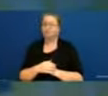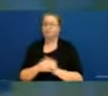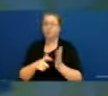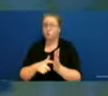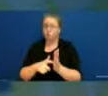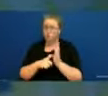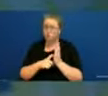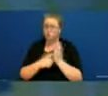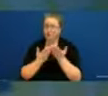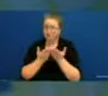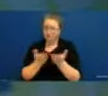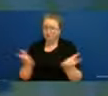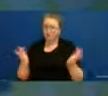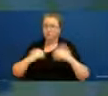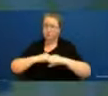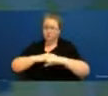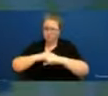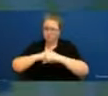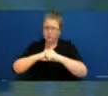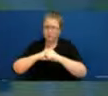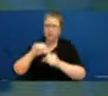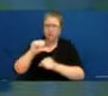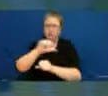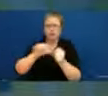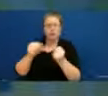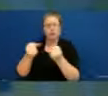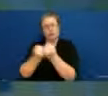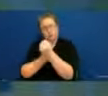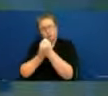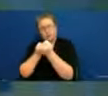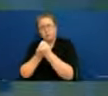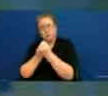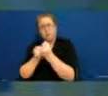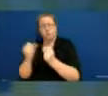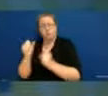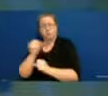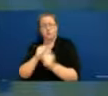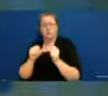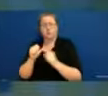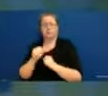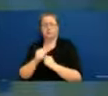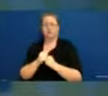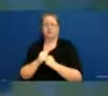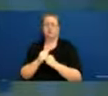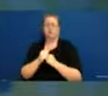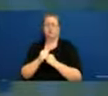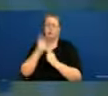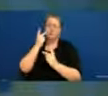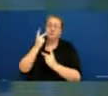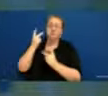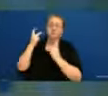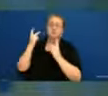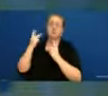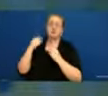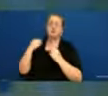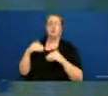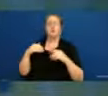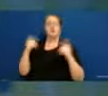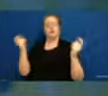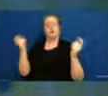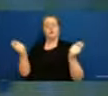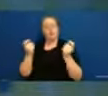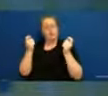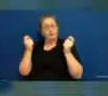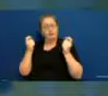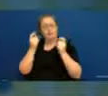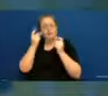each other for the next several months so that we can find ways to celebrate our past